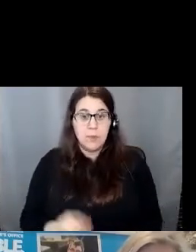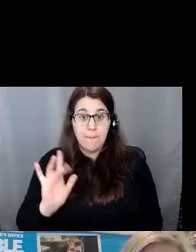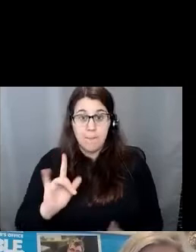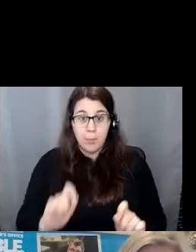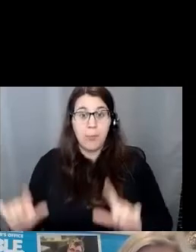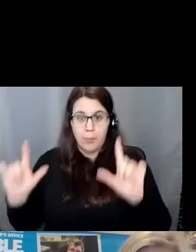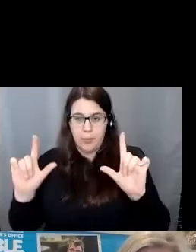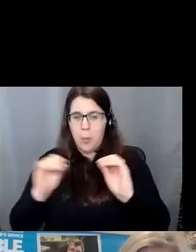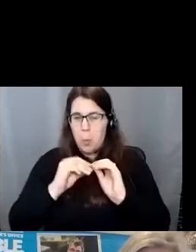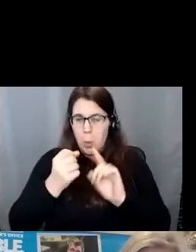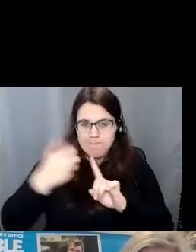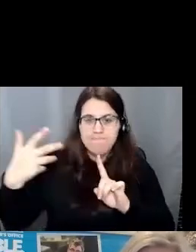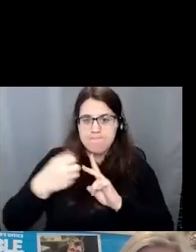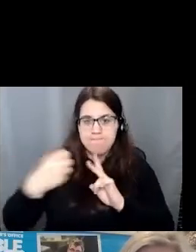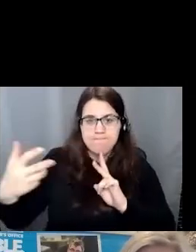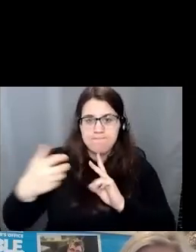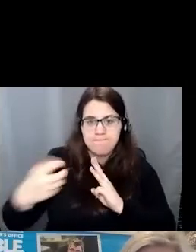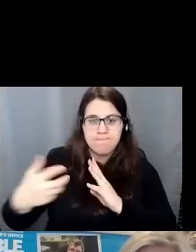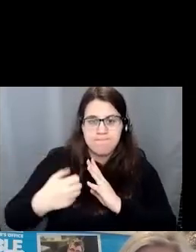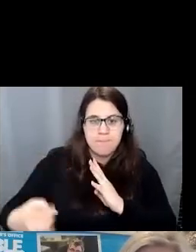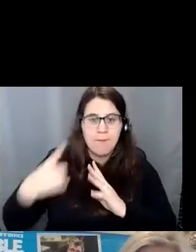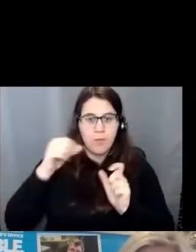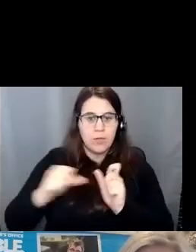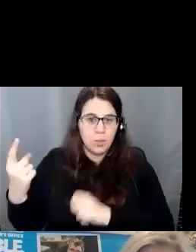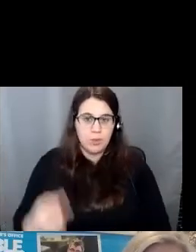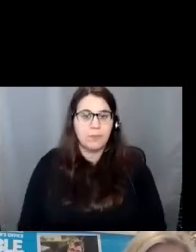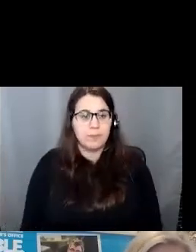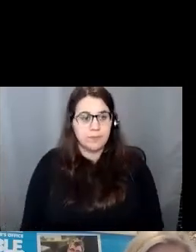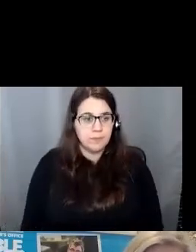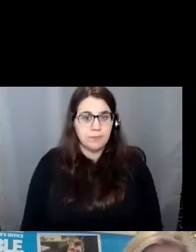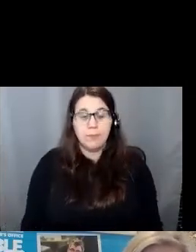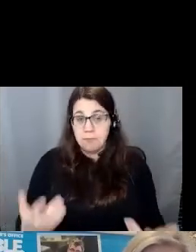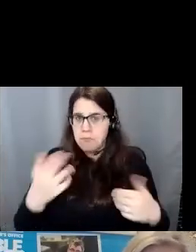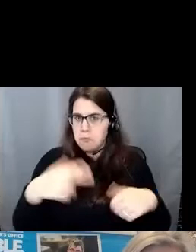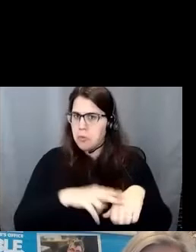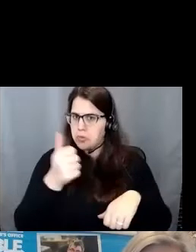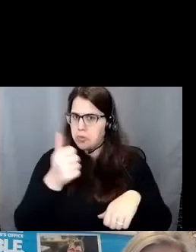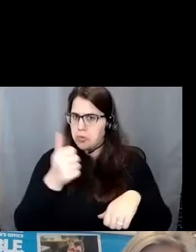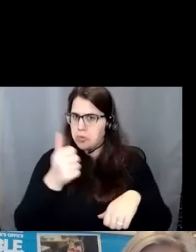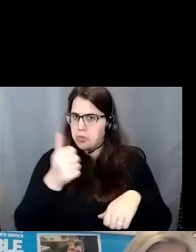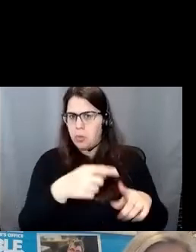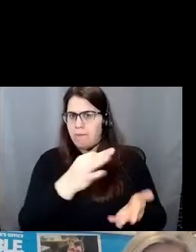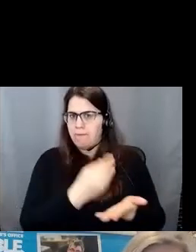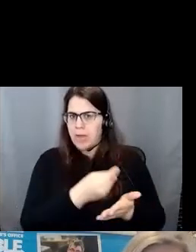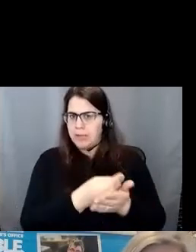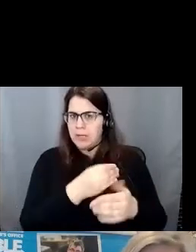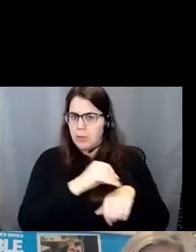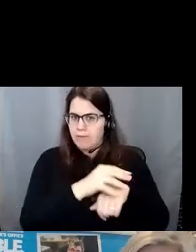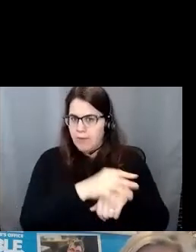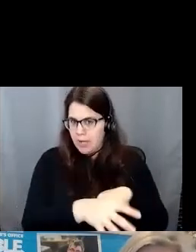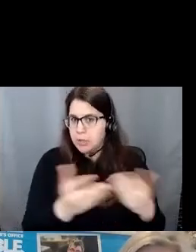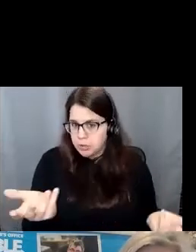information provided about each. And then, of course, you can seek financial advice from a financial or investment advisor of your